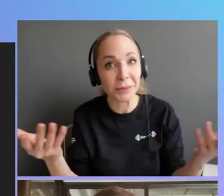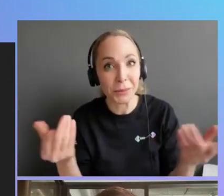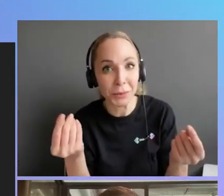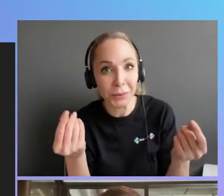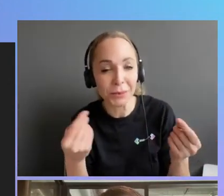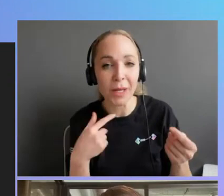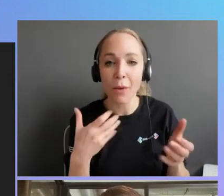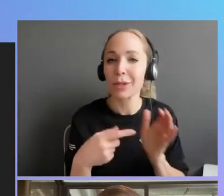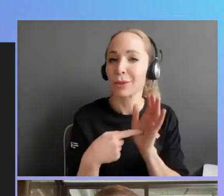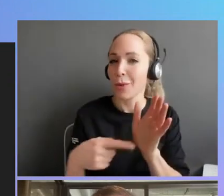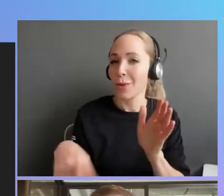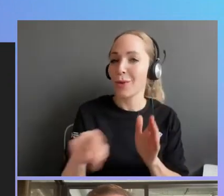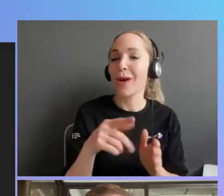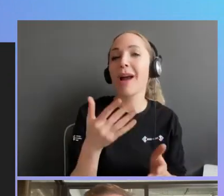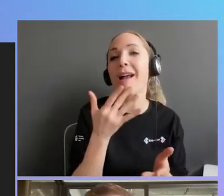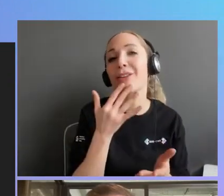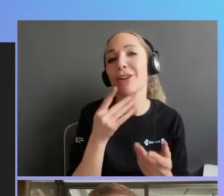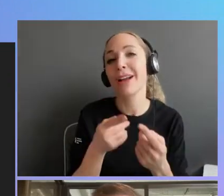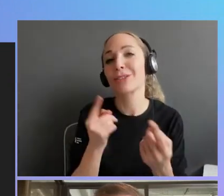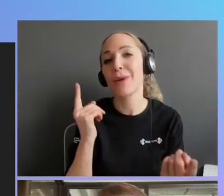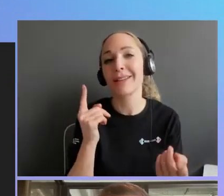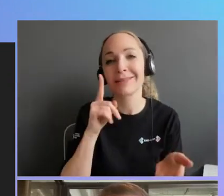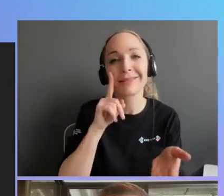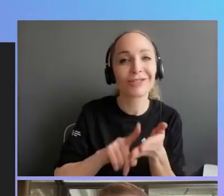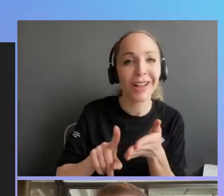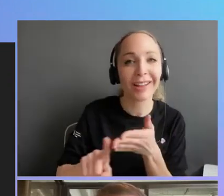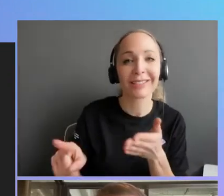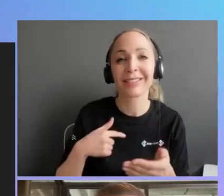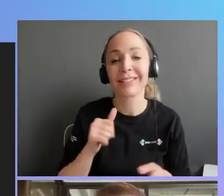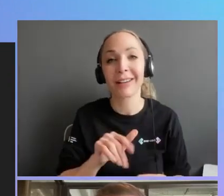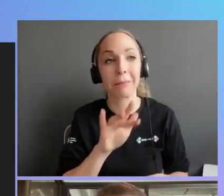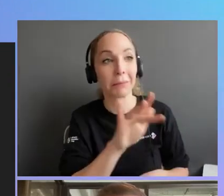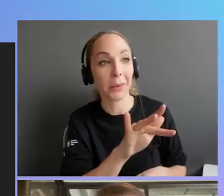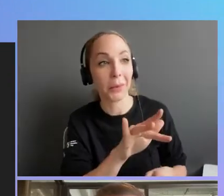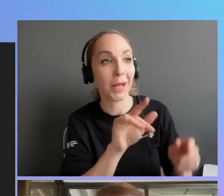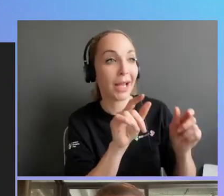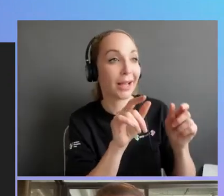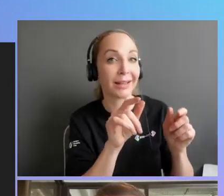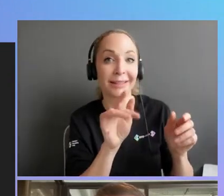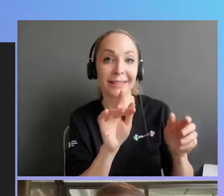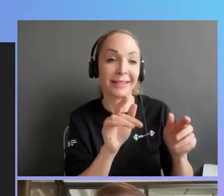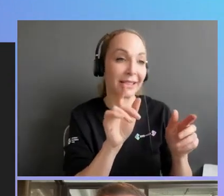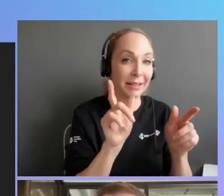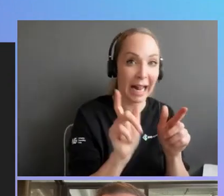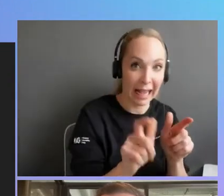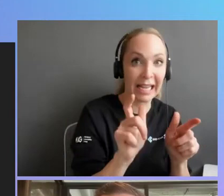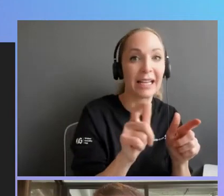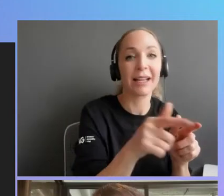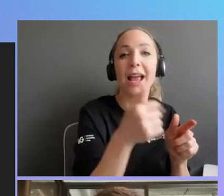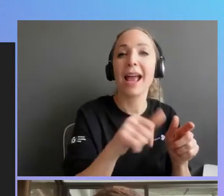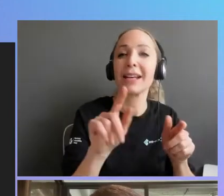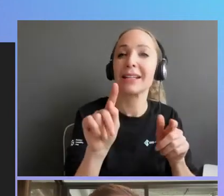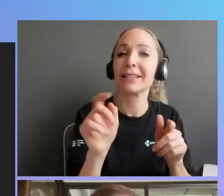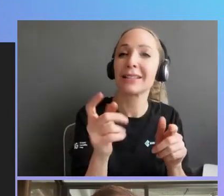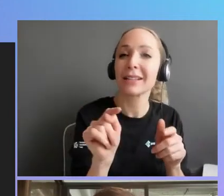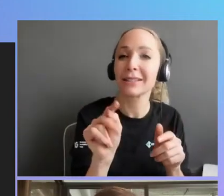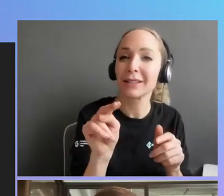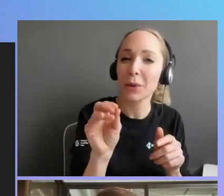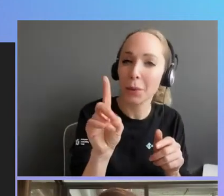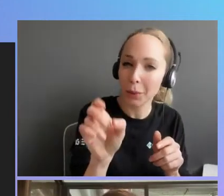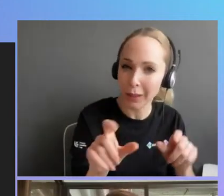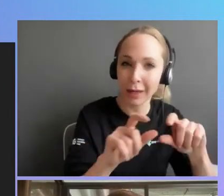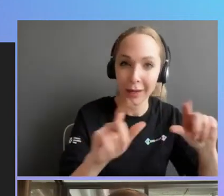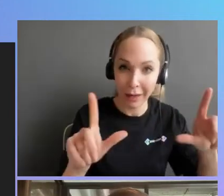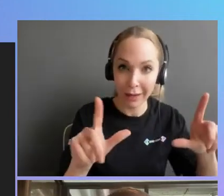color contrast check, which actually I can just point and click, select any text node in my designs, and it will quickly automatically run